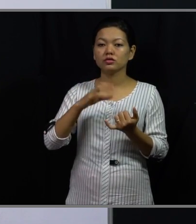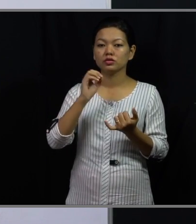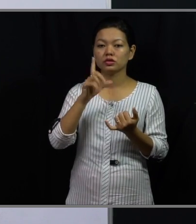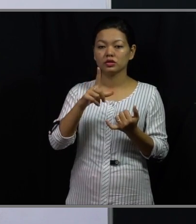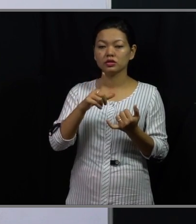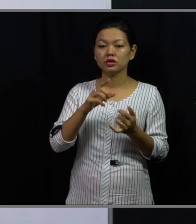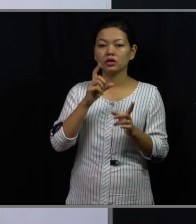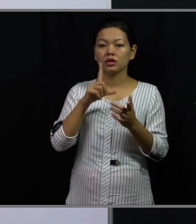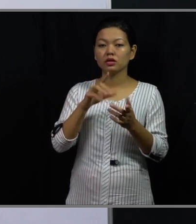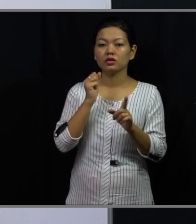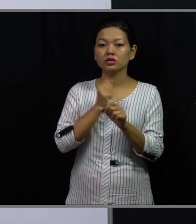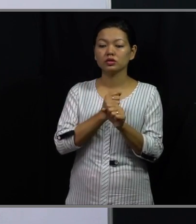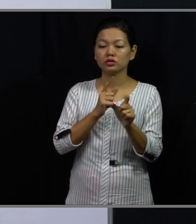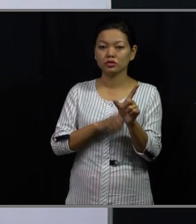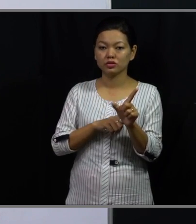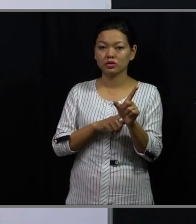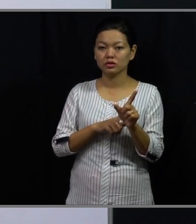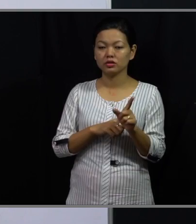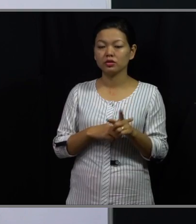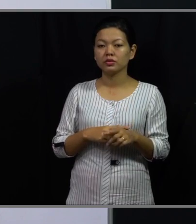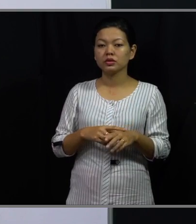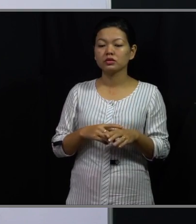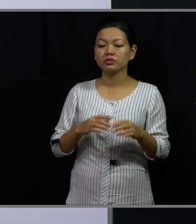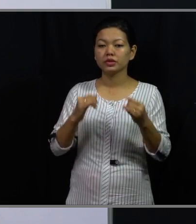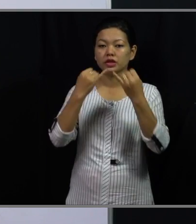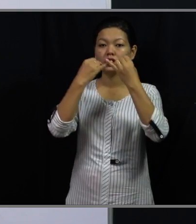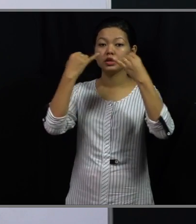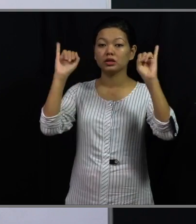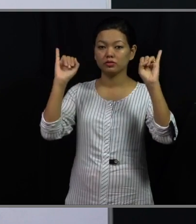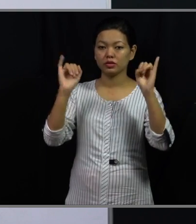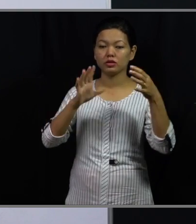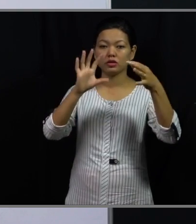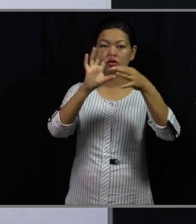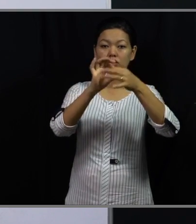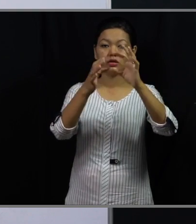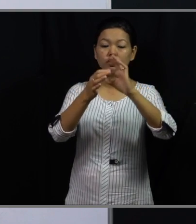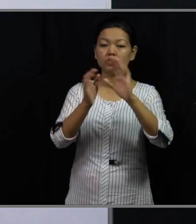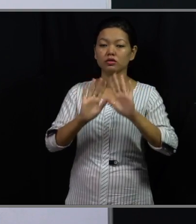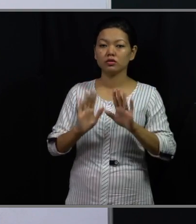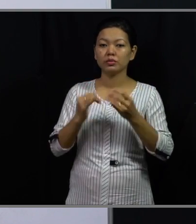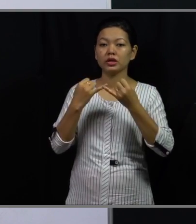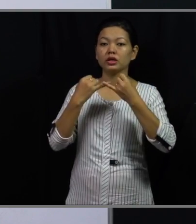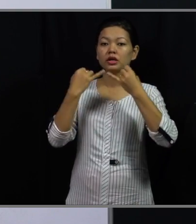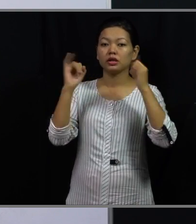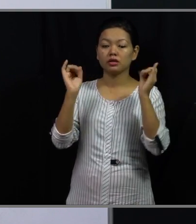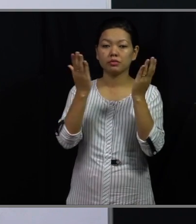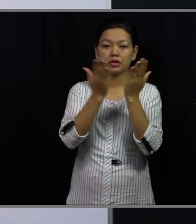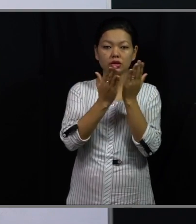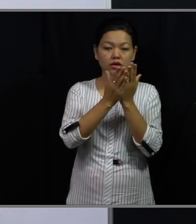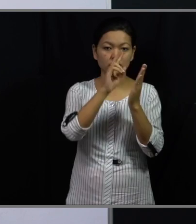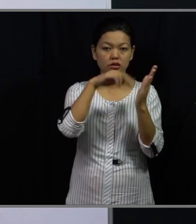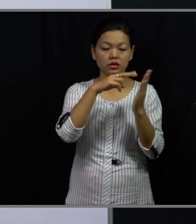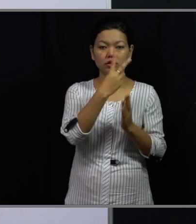and independent science, not related, or the laws or the theories of sociology should